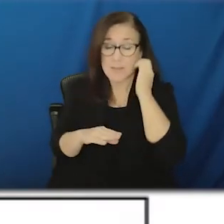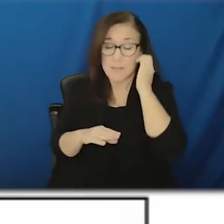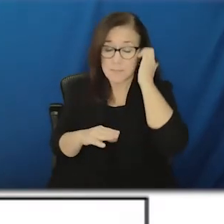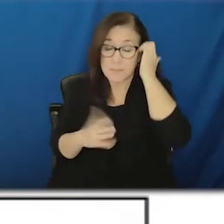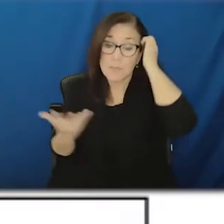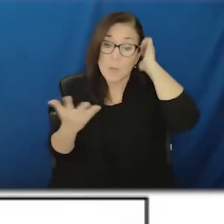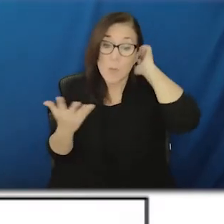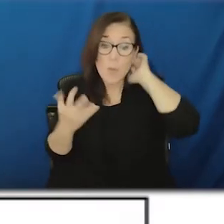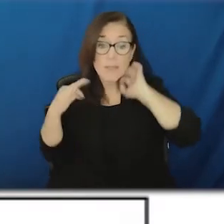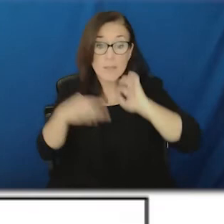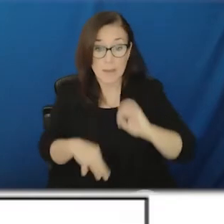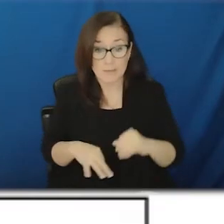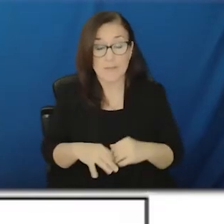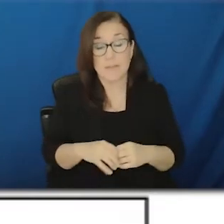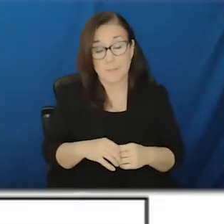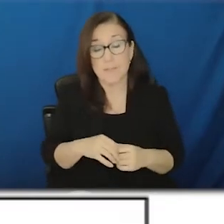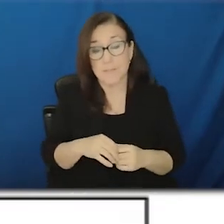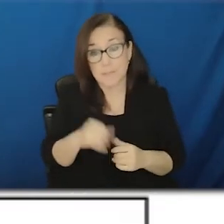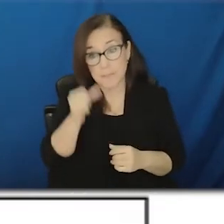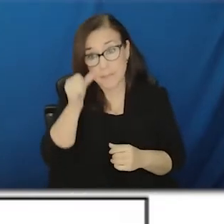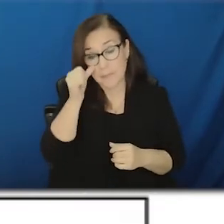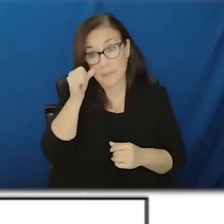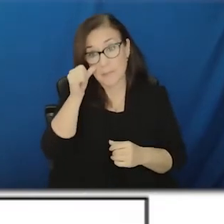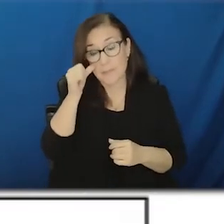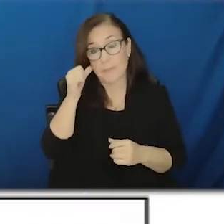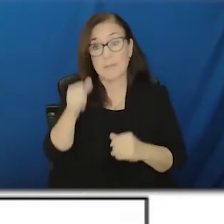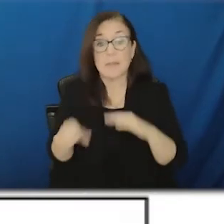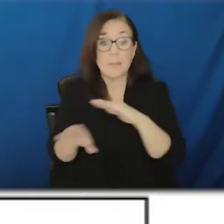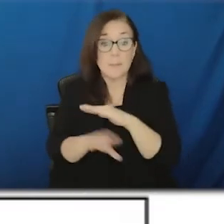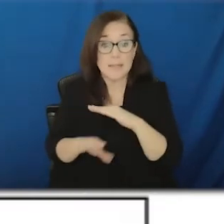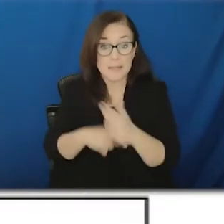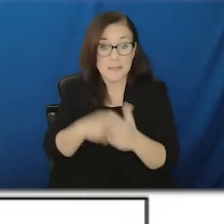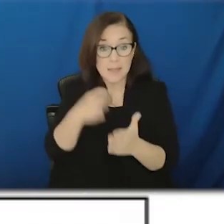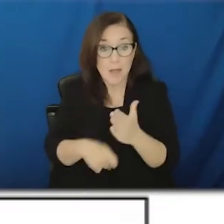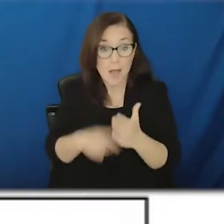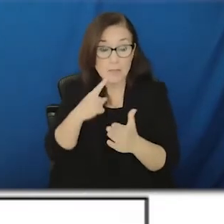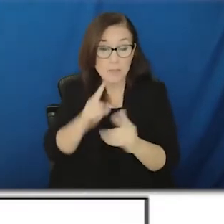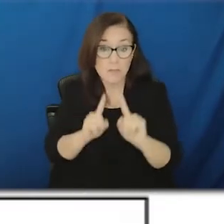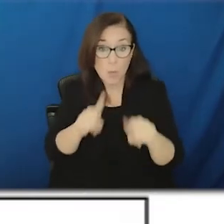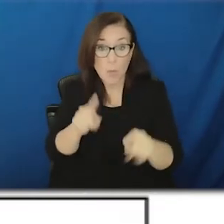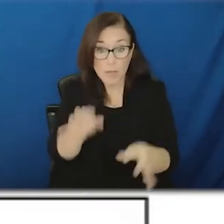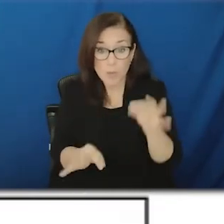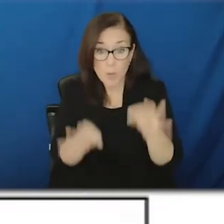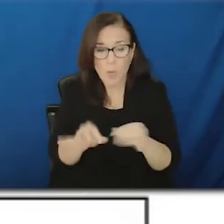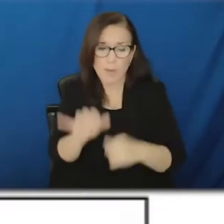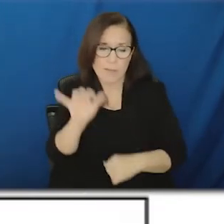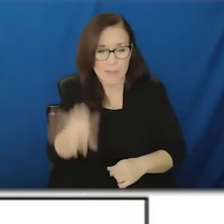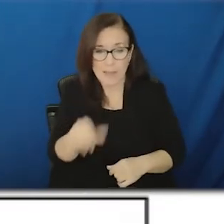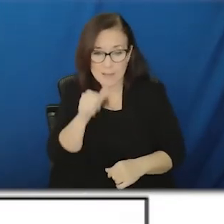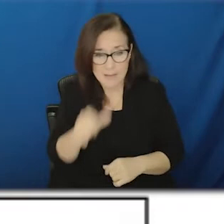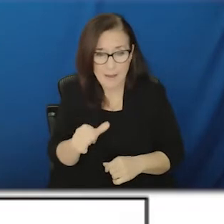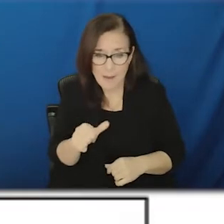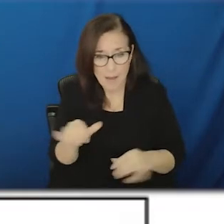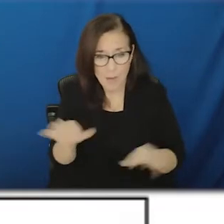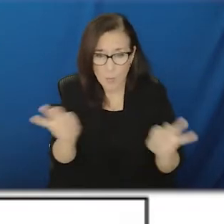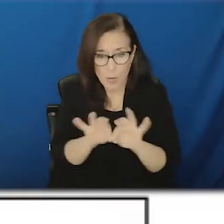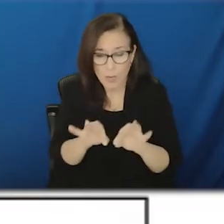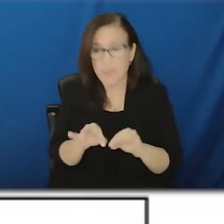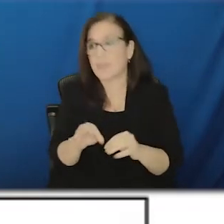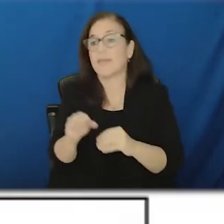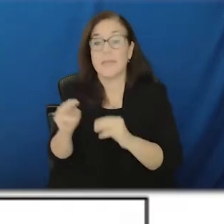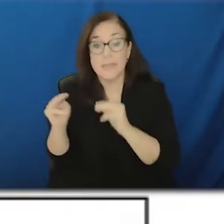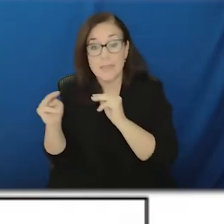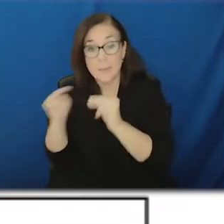with was basically the cost of defense was not necessarily worth it. Both the mediator and our